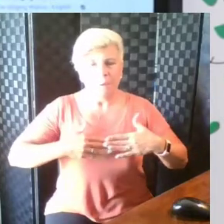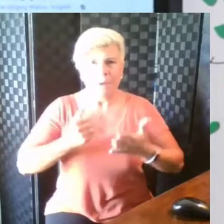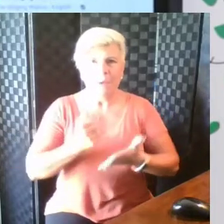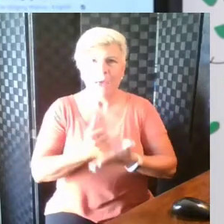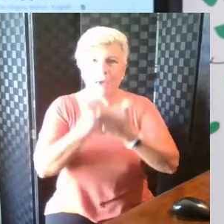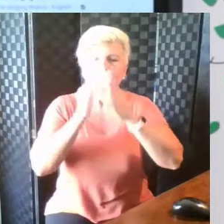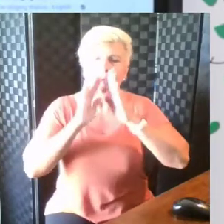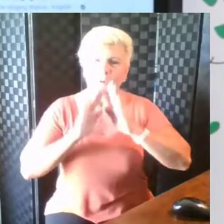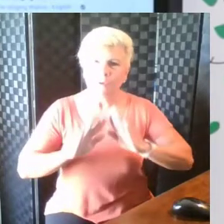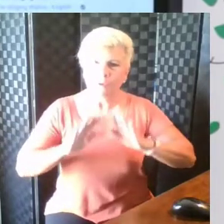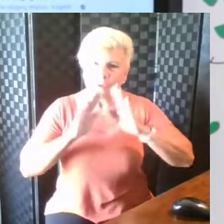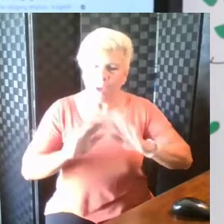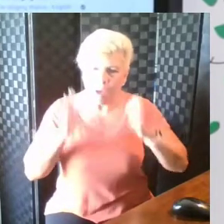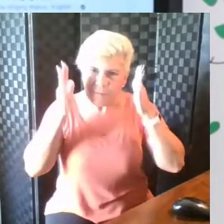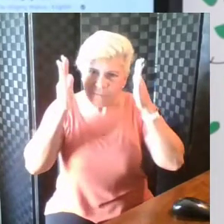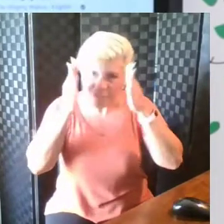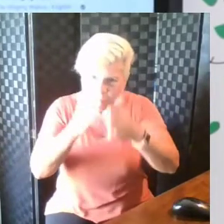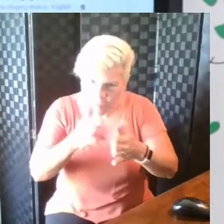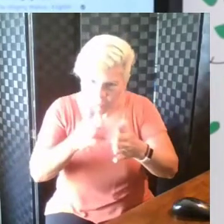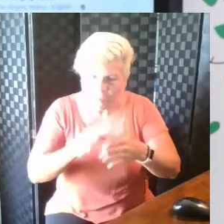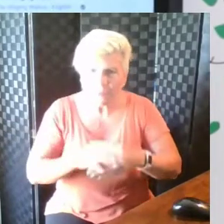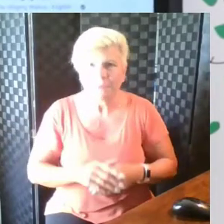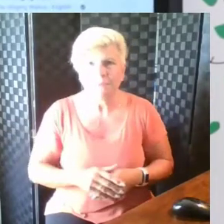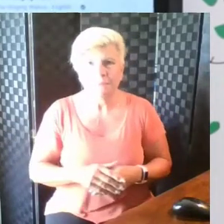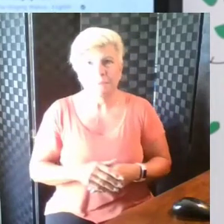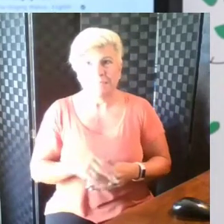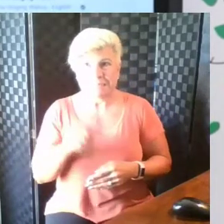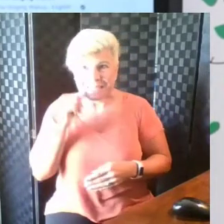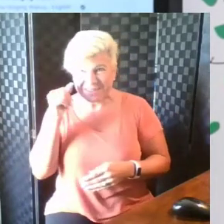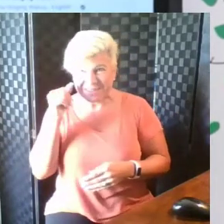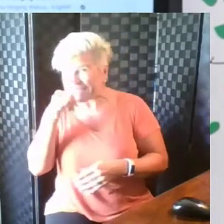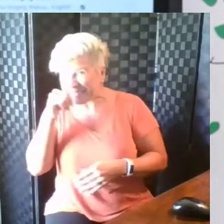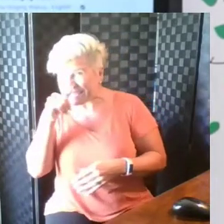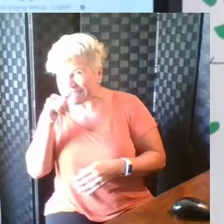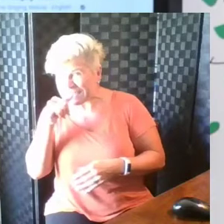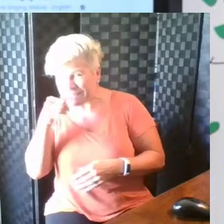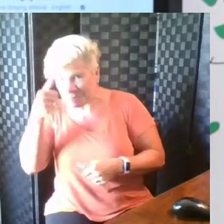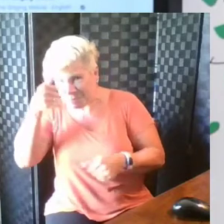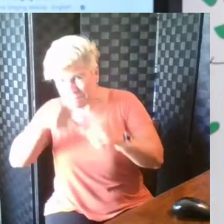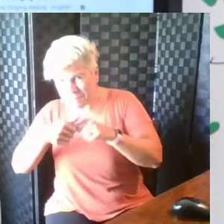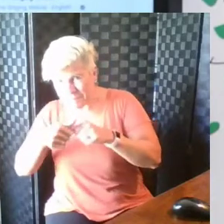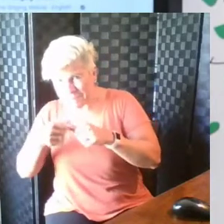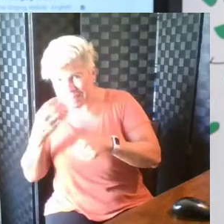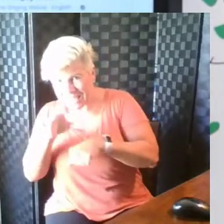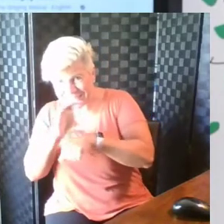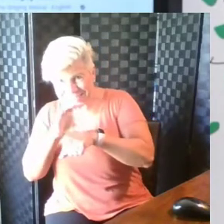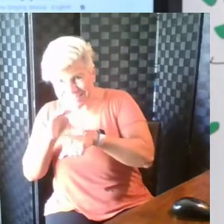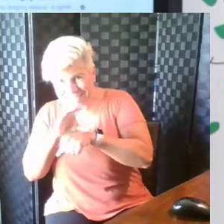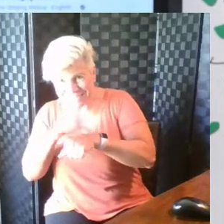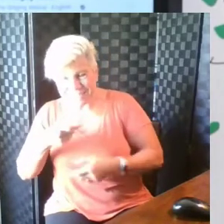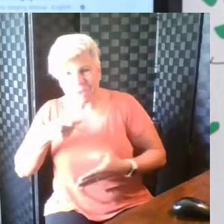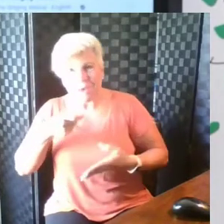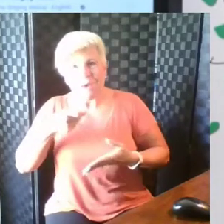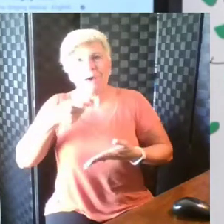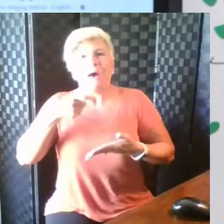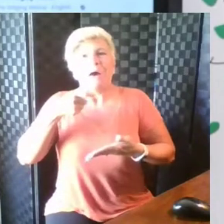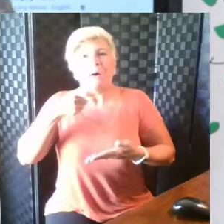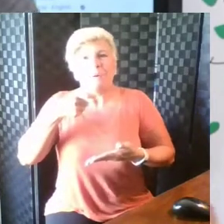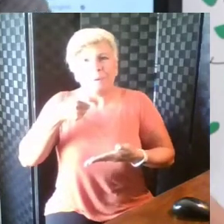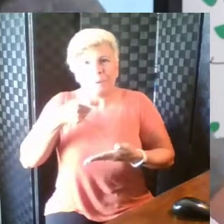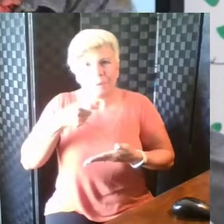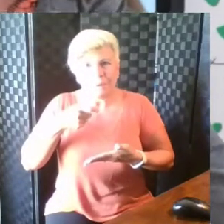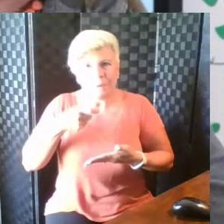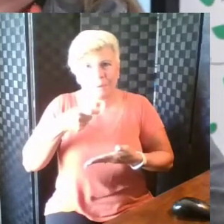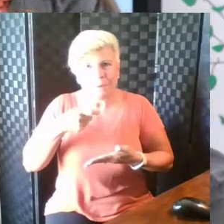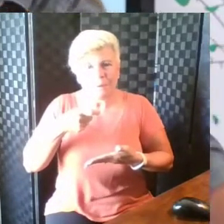our learning. Yesterday I showed you a very silly way, since it's pretty warm outside and almost summertime, to slow down our breathing and focus, and